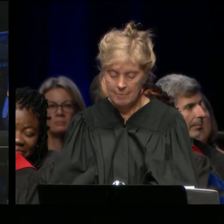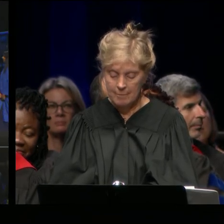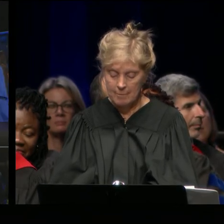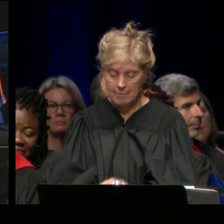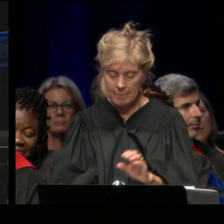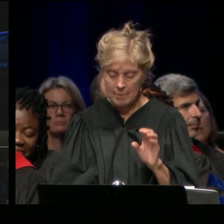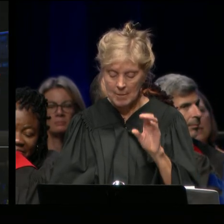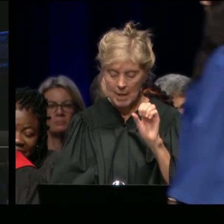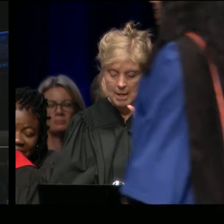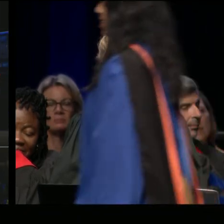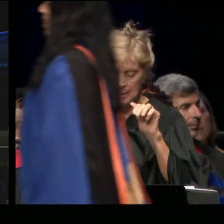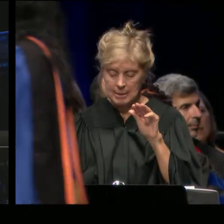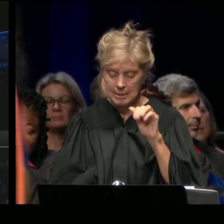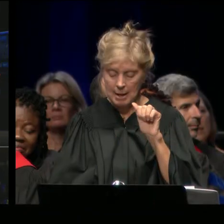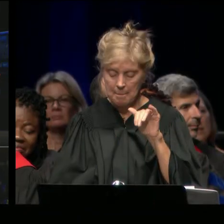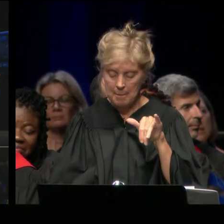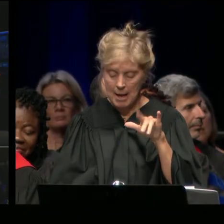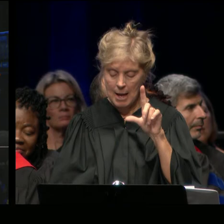Samela Noor.